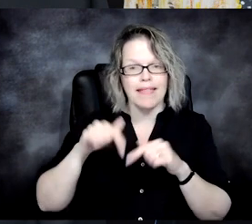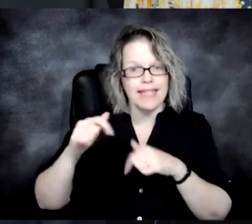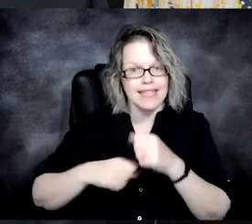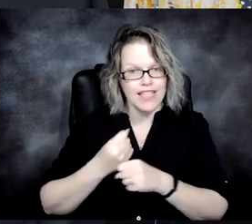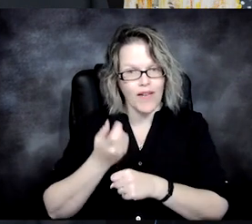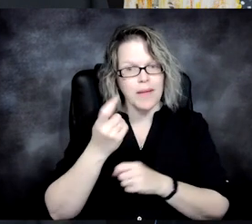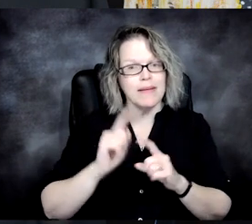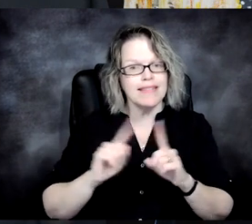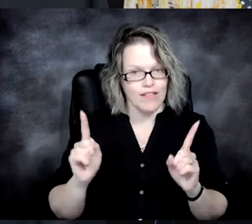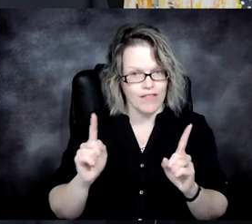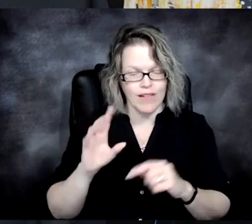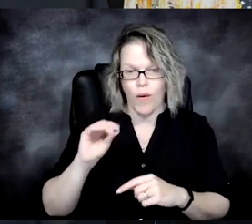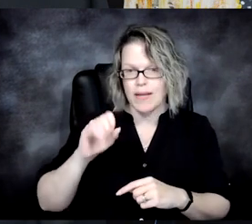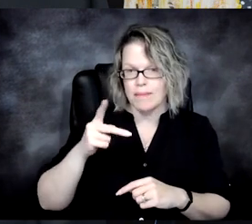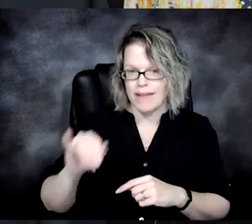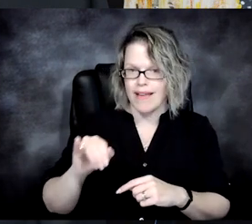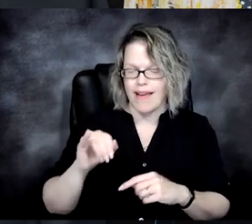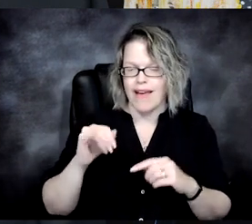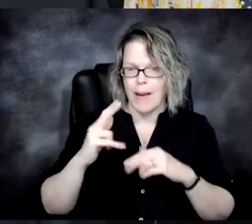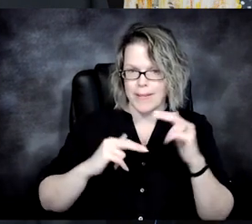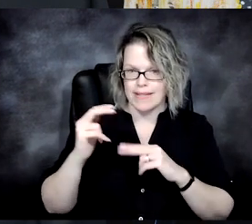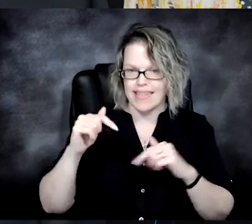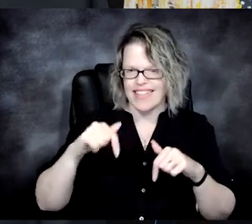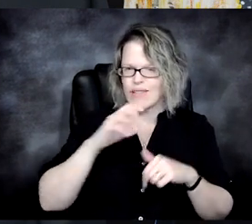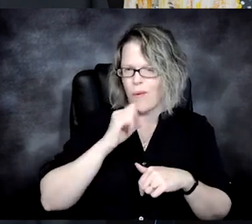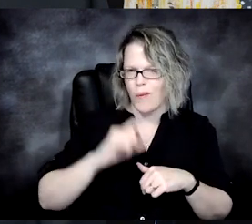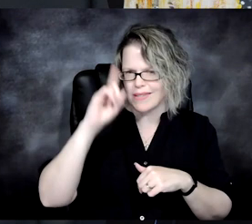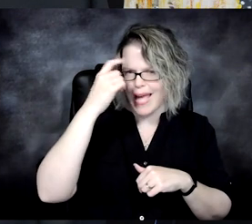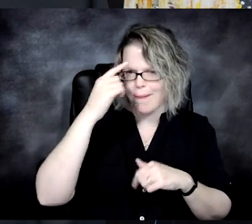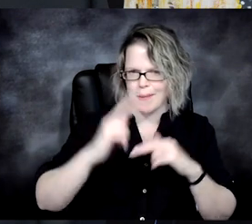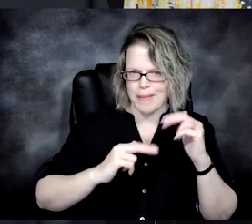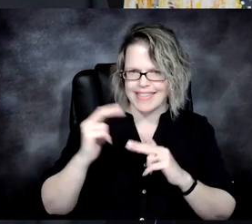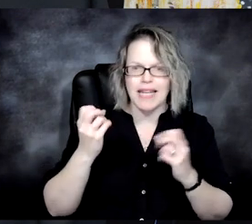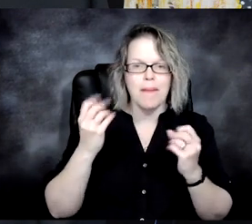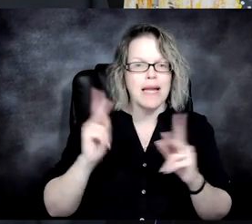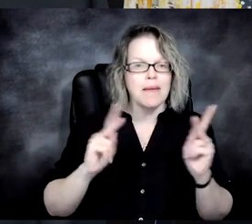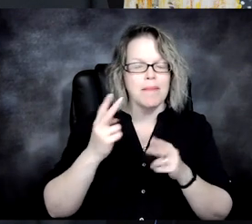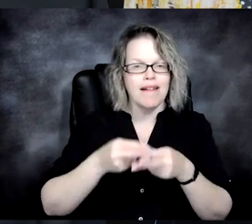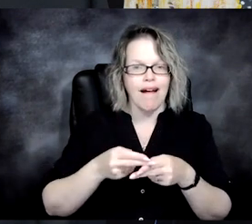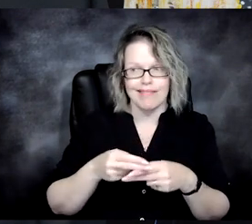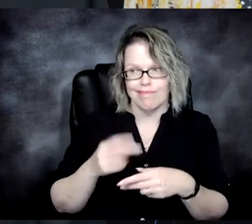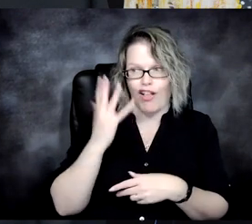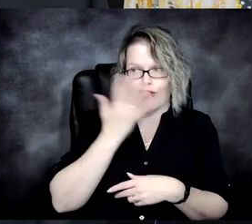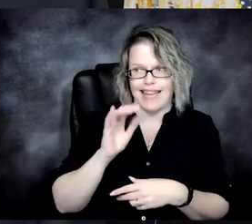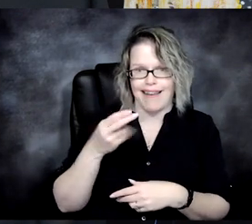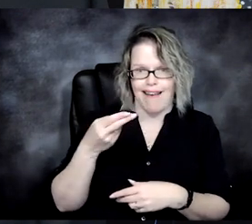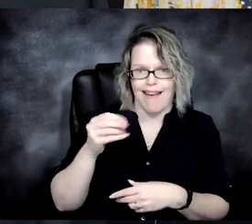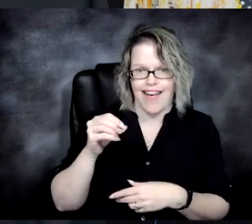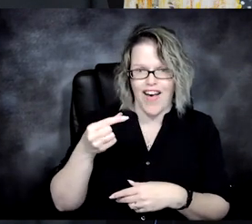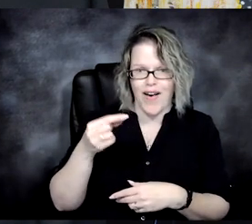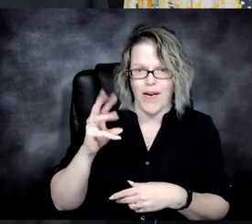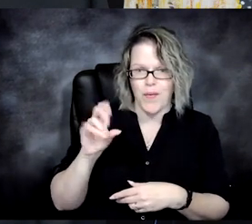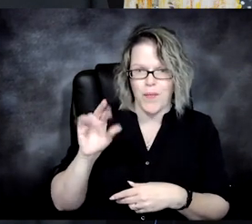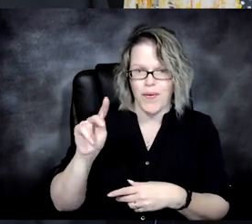direction. OSPI's building in downtown Olympia is the old Capitol building. Many people refer to it as Hogwarts. It kind of looks like a castle